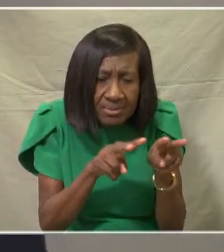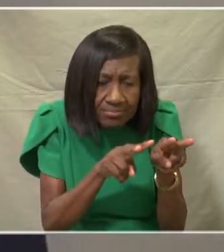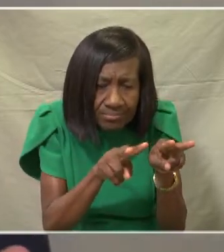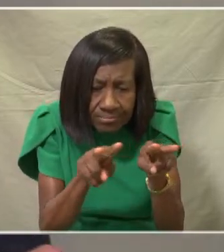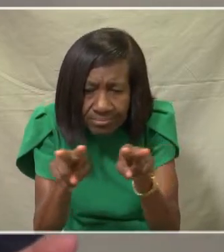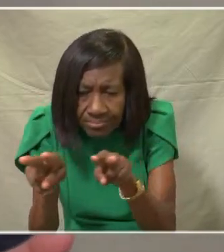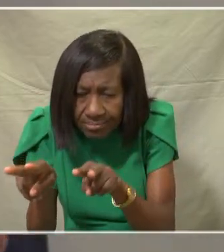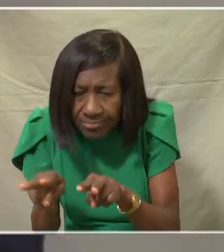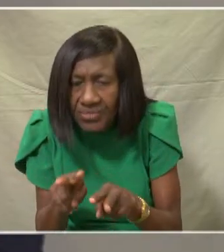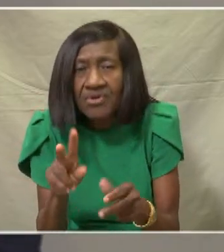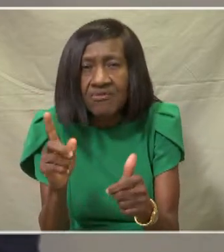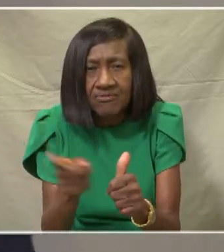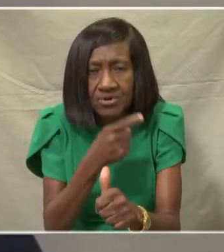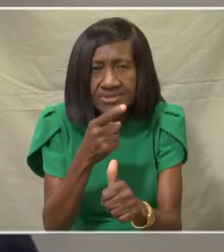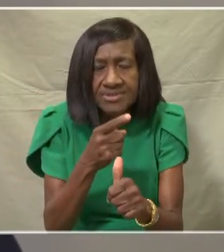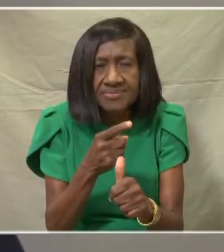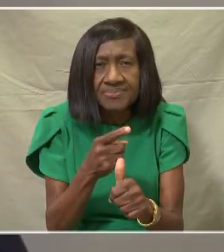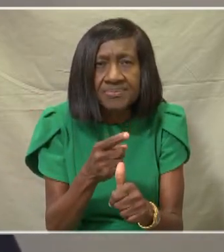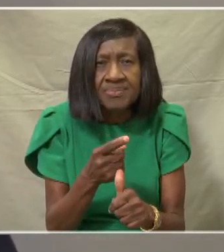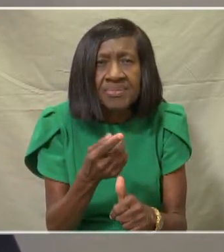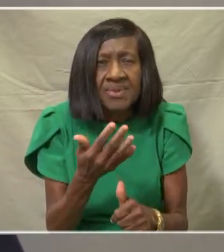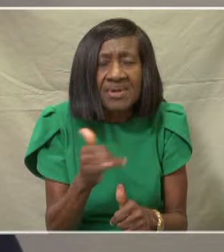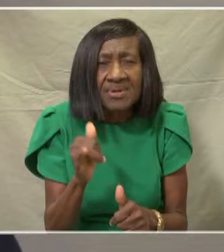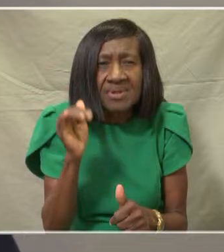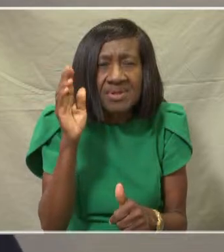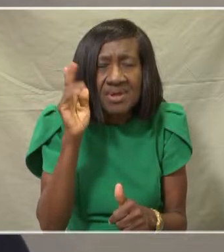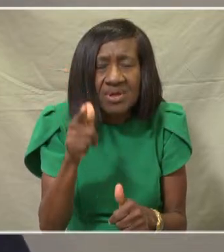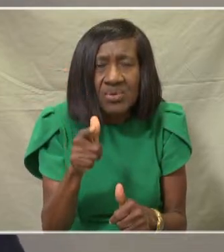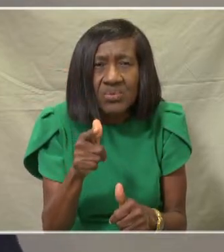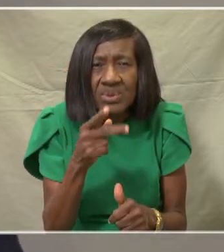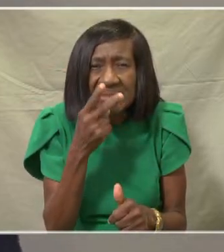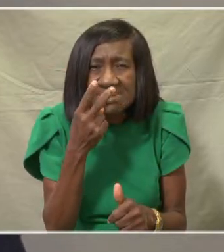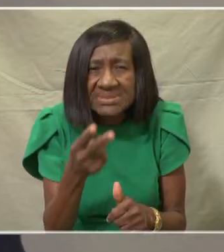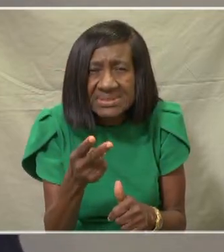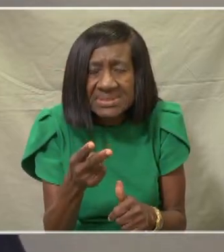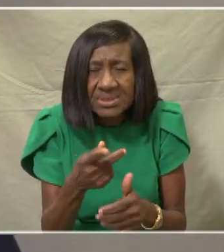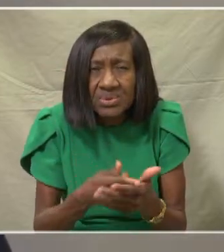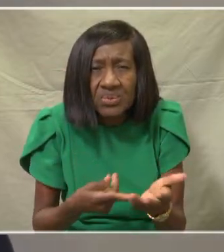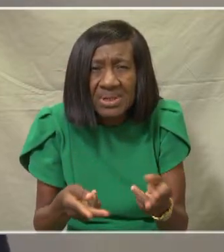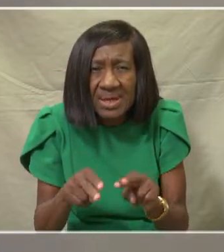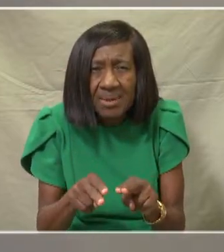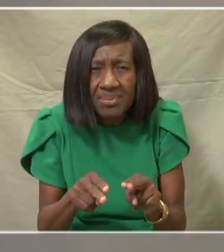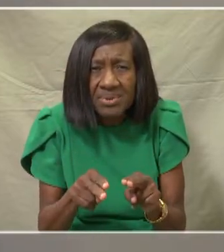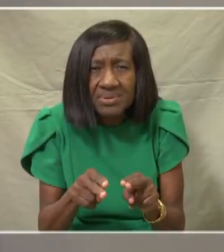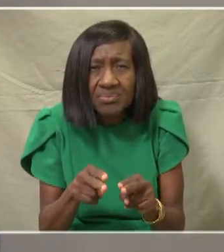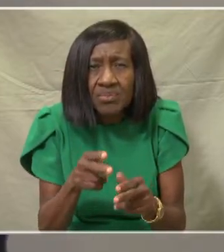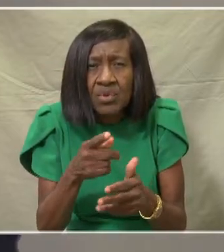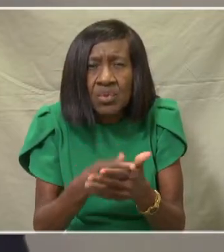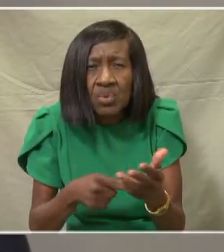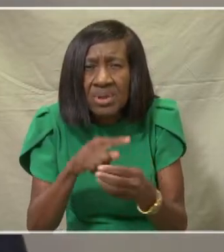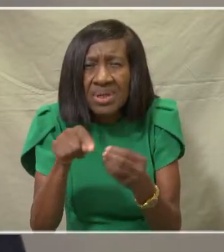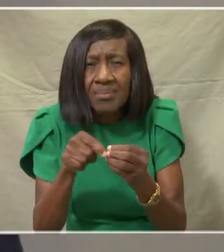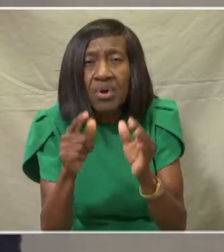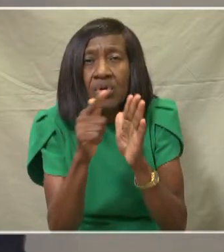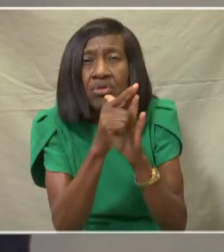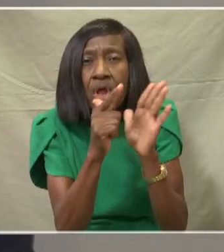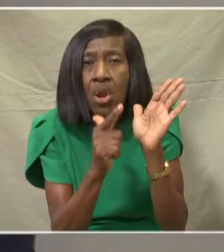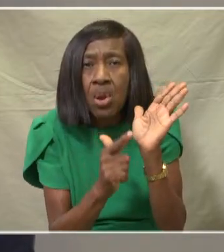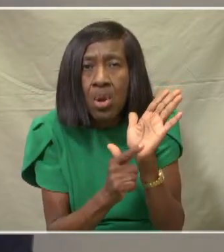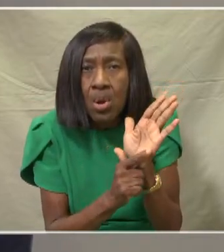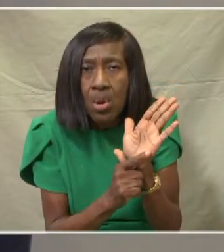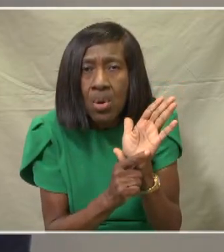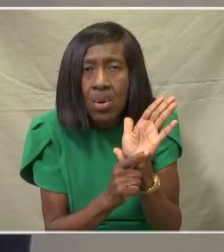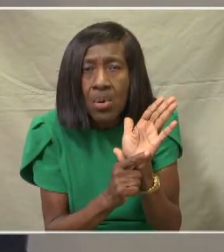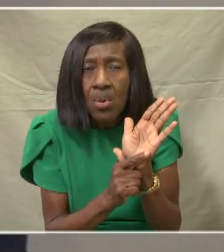would look into, how it fits in with your law, what that law, the implications of that law as it exists